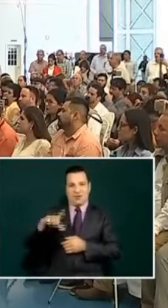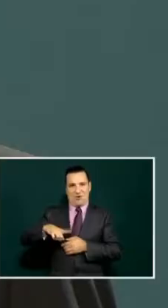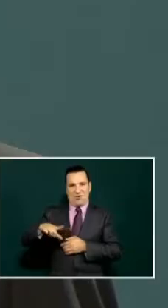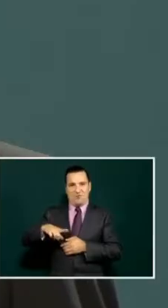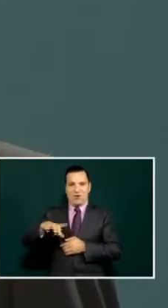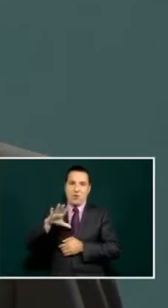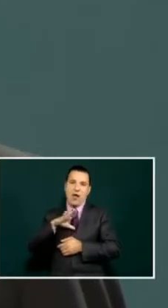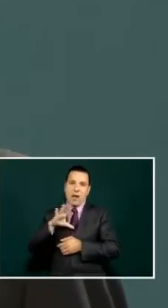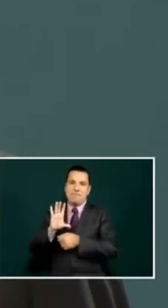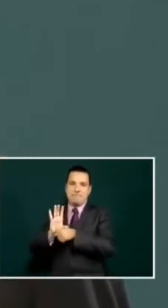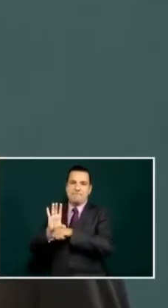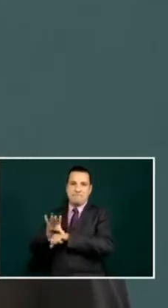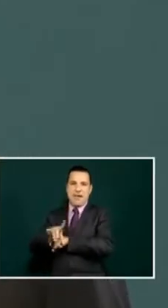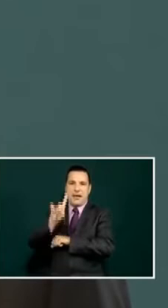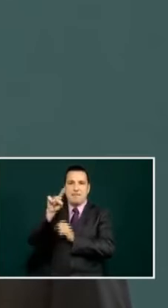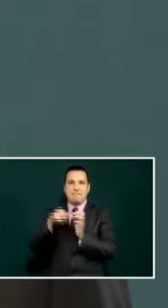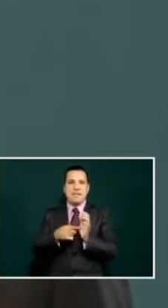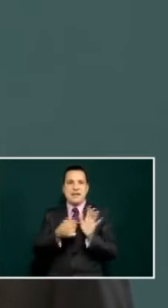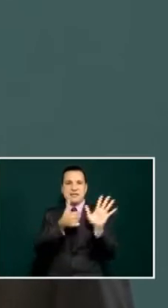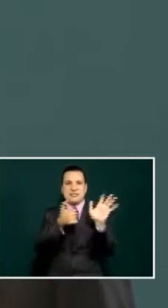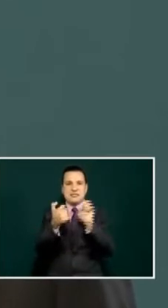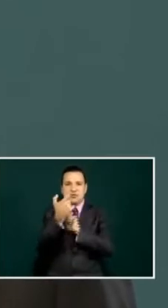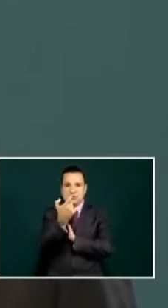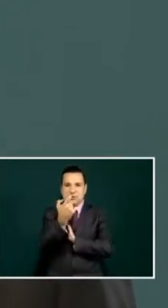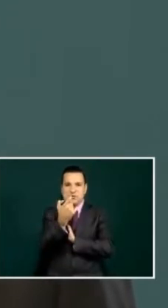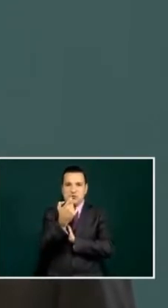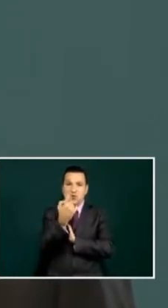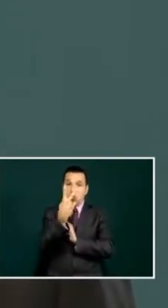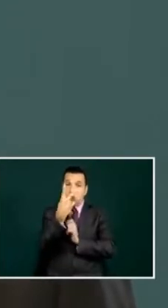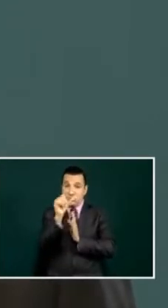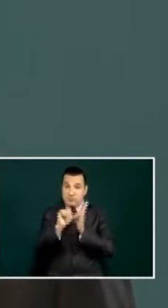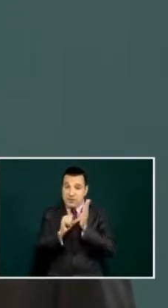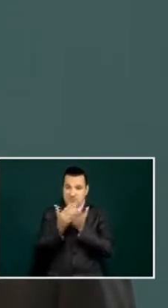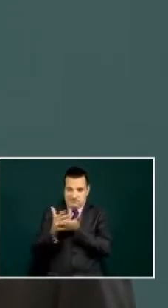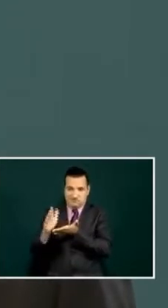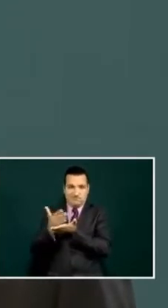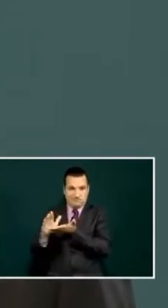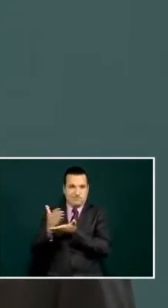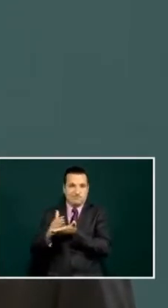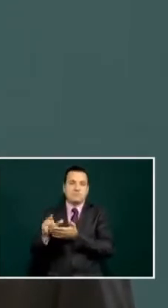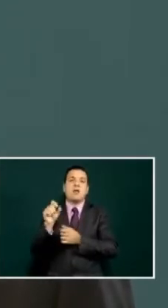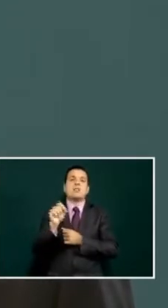each student of 1600 bi-minstral